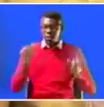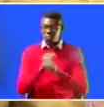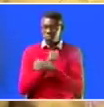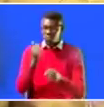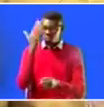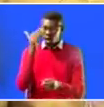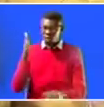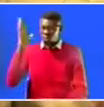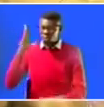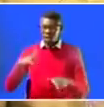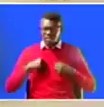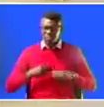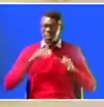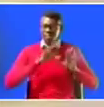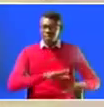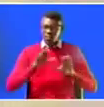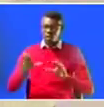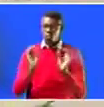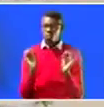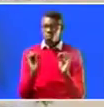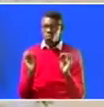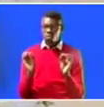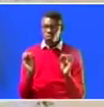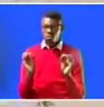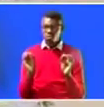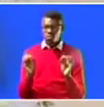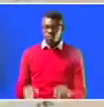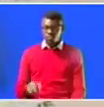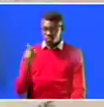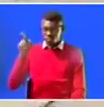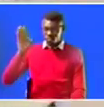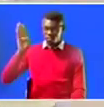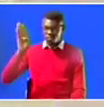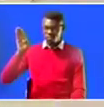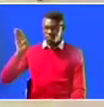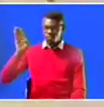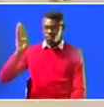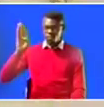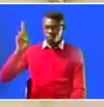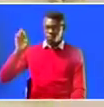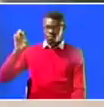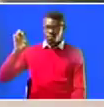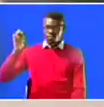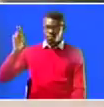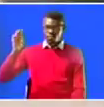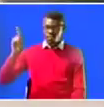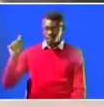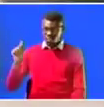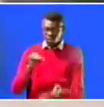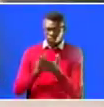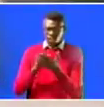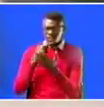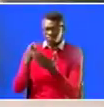not allow me to go all through this. For Brenda Jepkorir, what Dr. Robert calls a